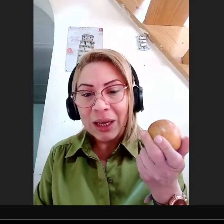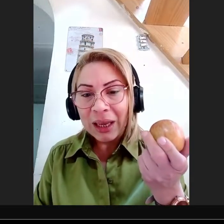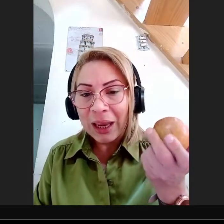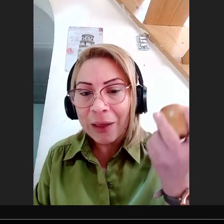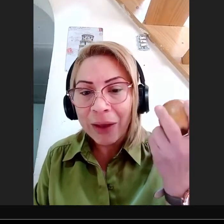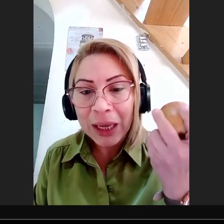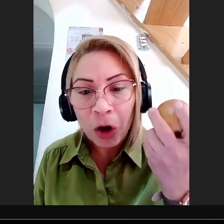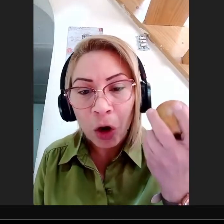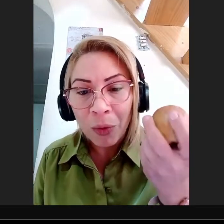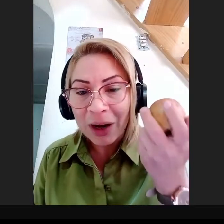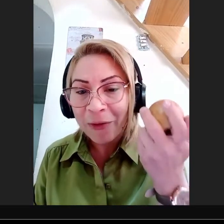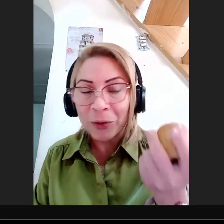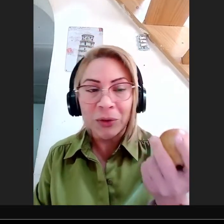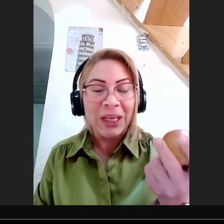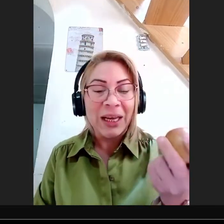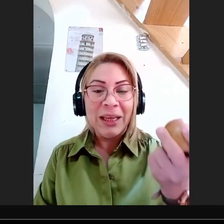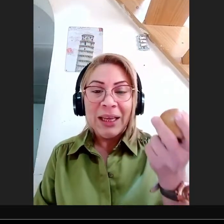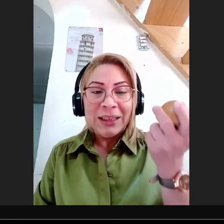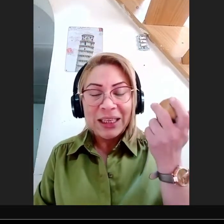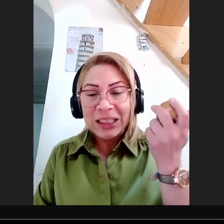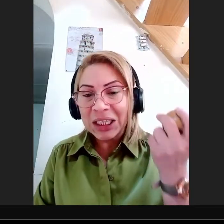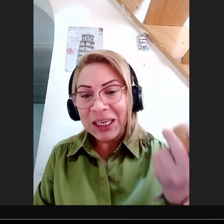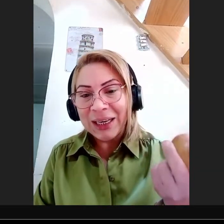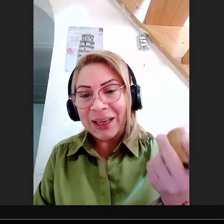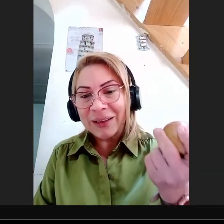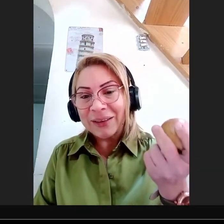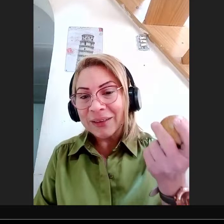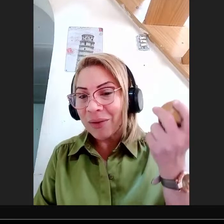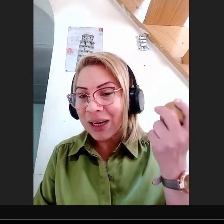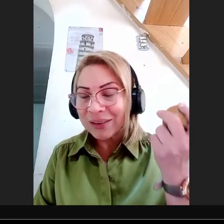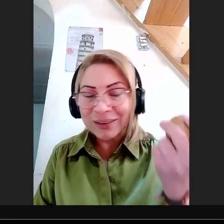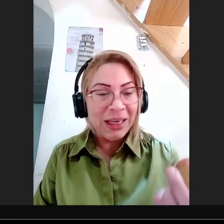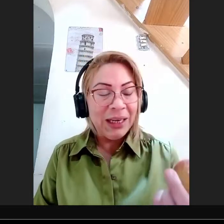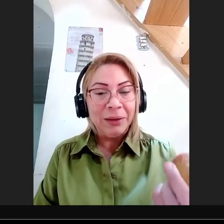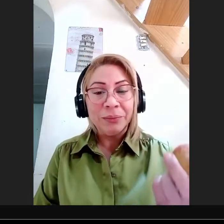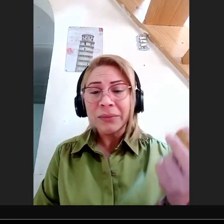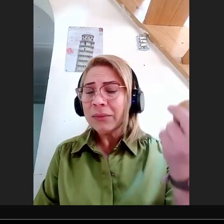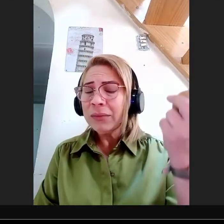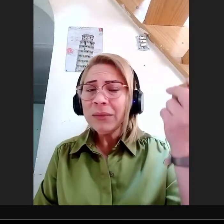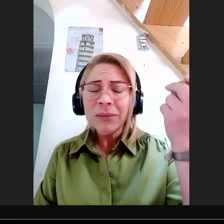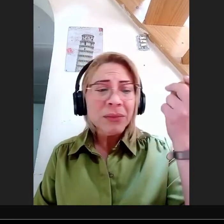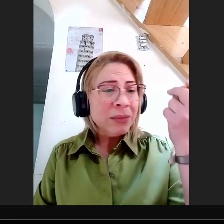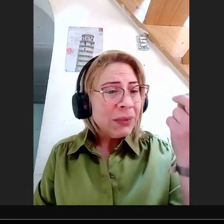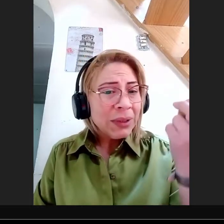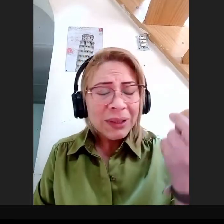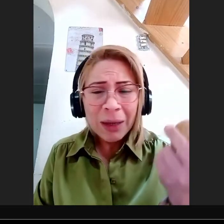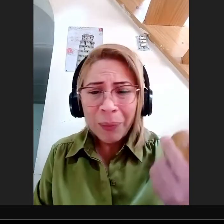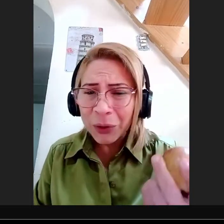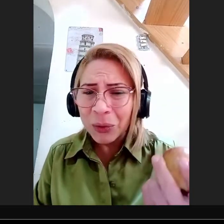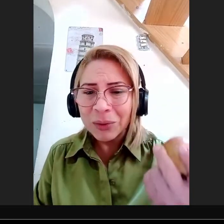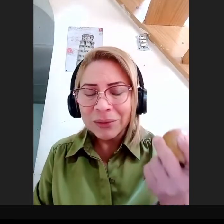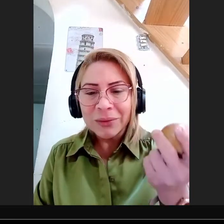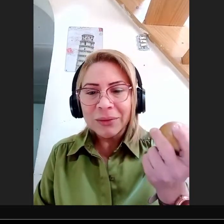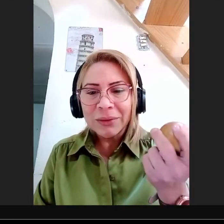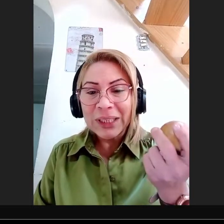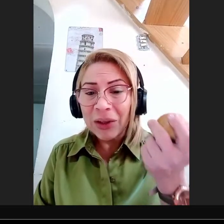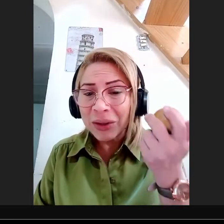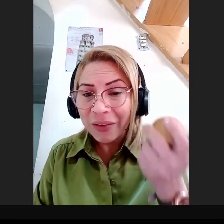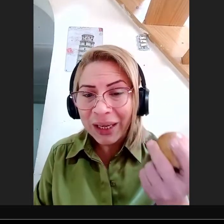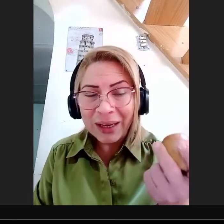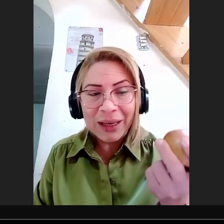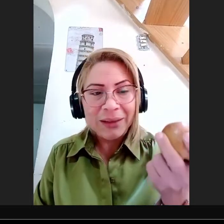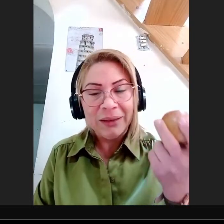buyers are becoming more and more aware of this crime. And every time I eat fruit from Chile, from